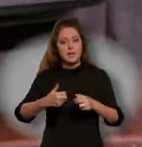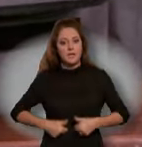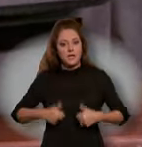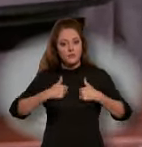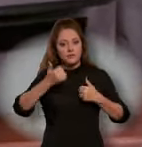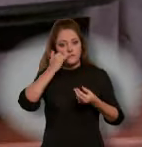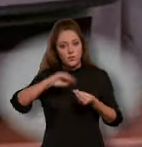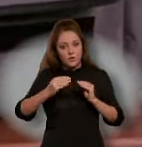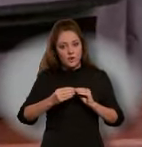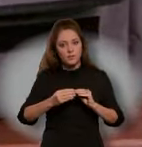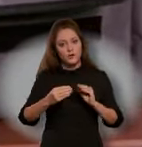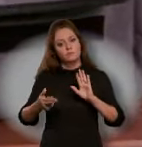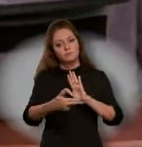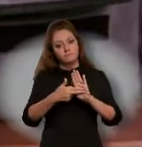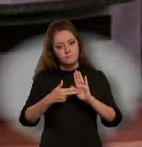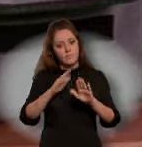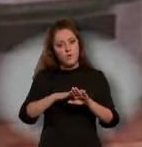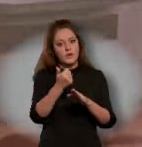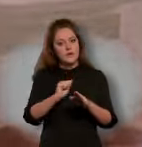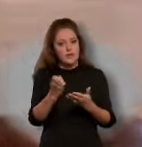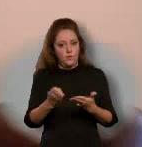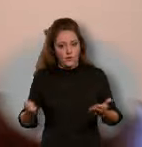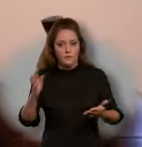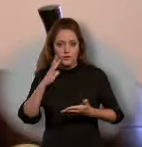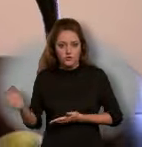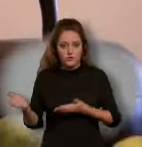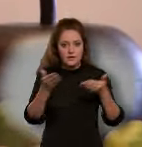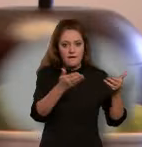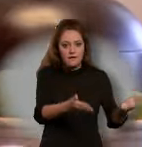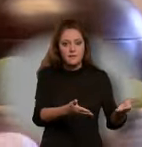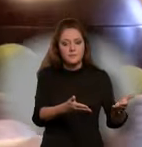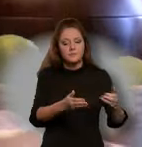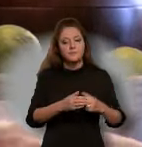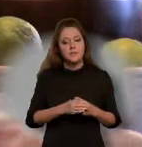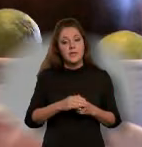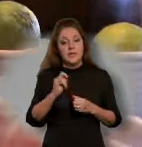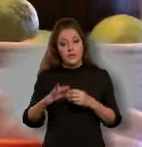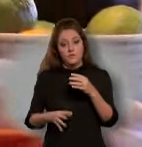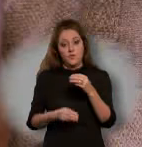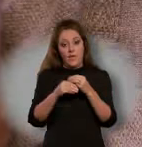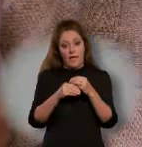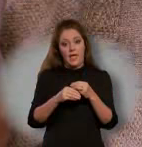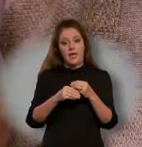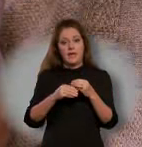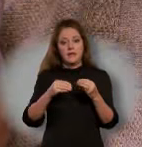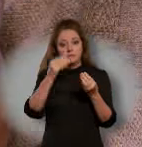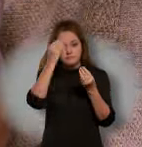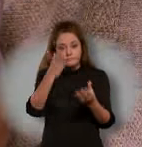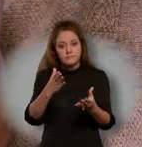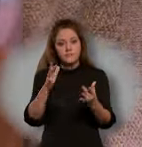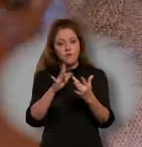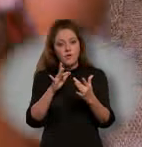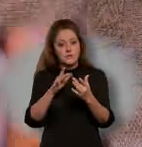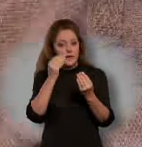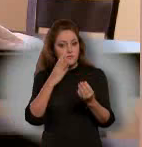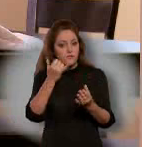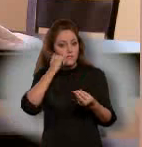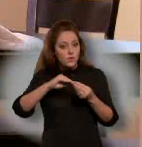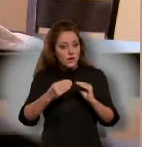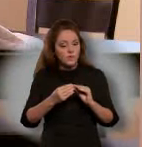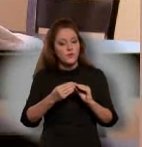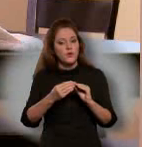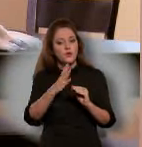be attached to any equipment that you'll be taking with you. Adding identification and contact information to the clothing of children who have